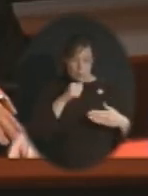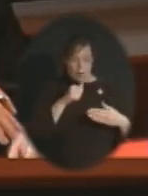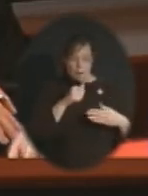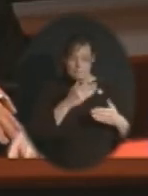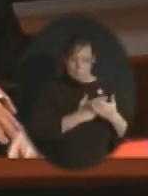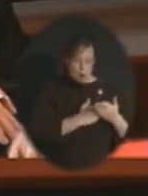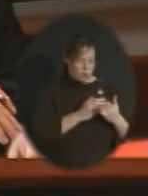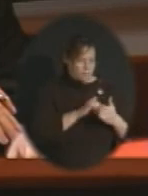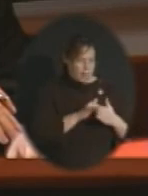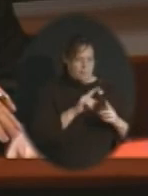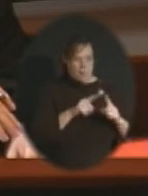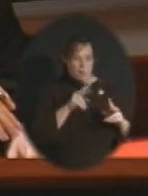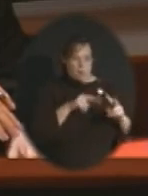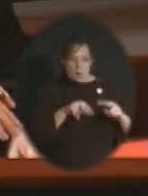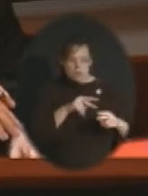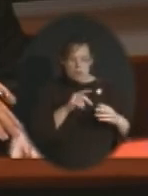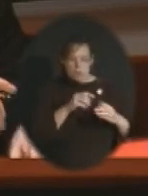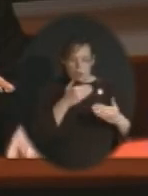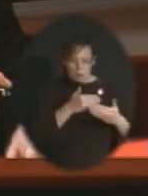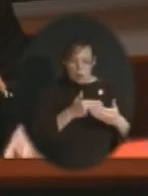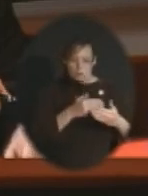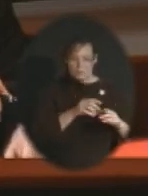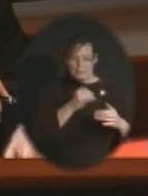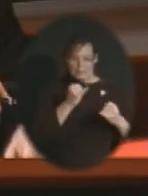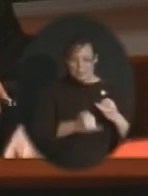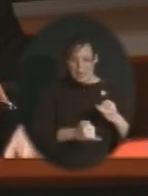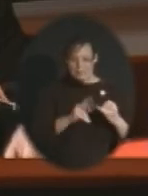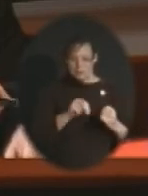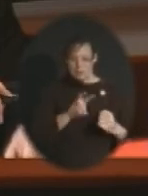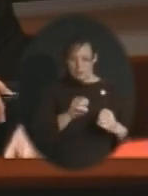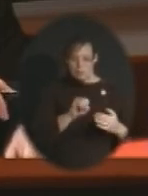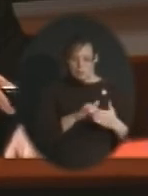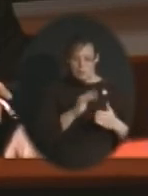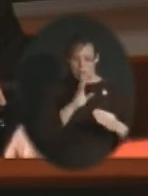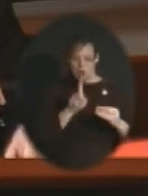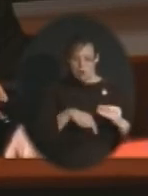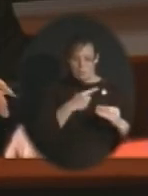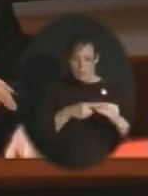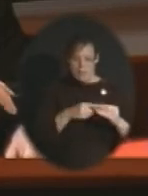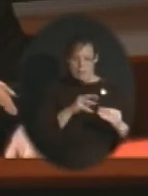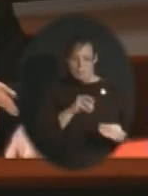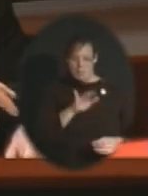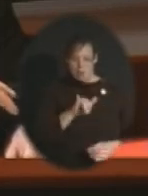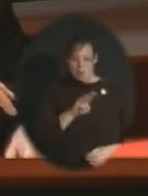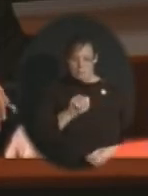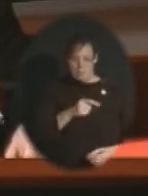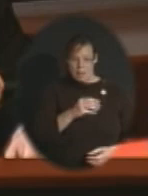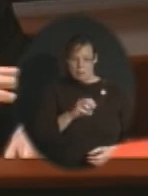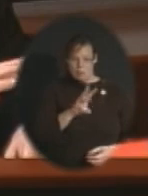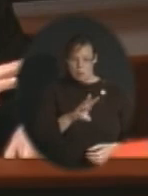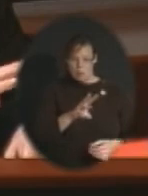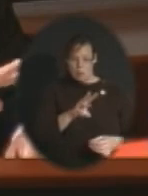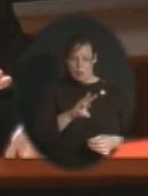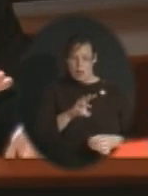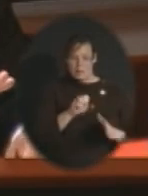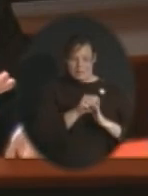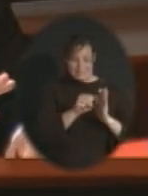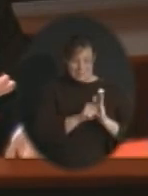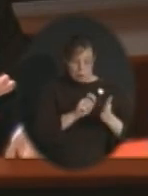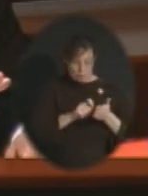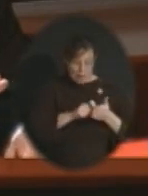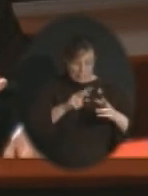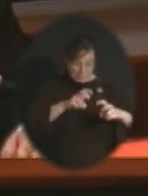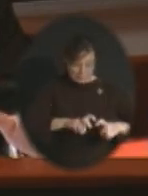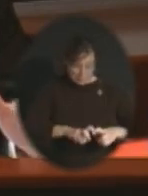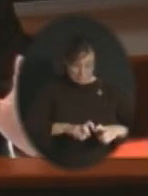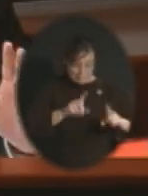closely. And then the last bit of news that we talk about, and Mary Matthew and others have been on top of this, the state writing assessment that